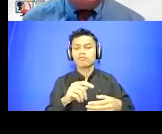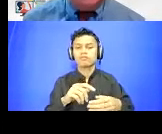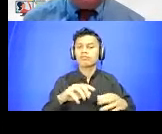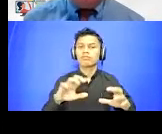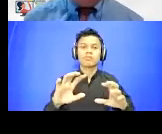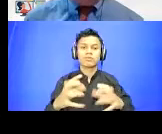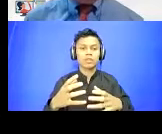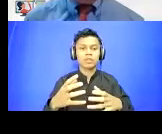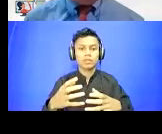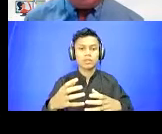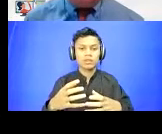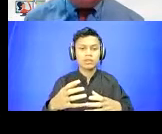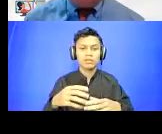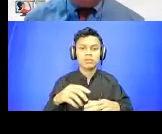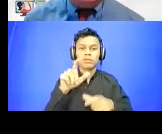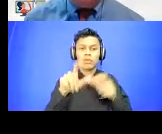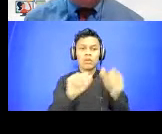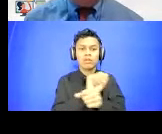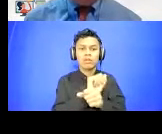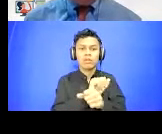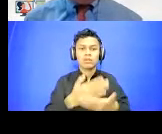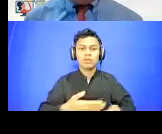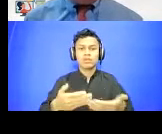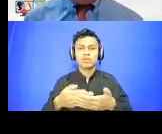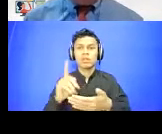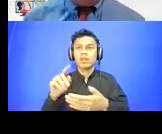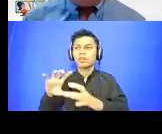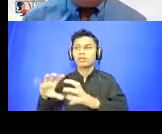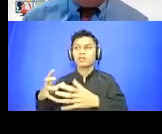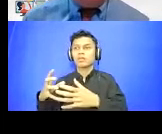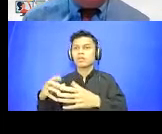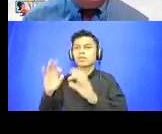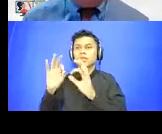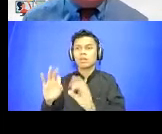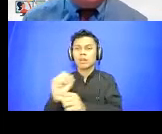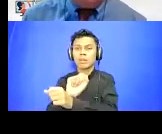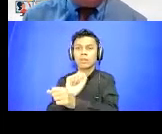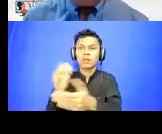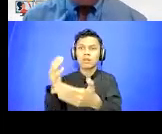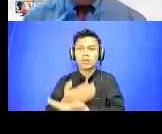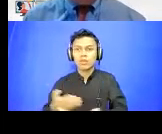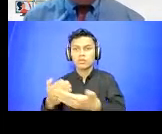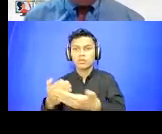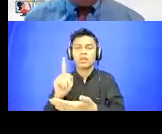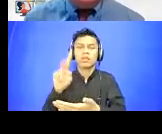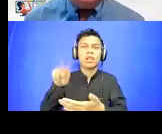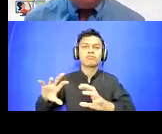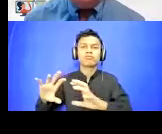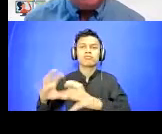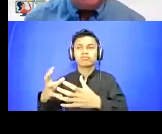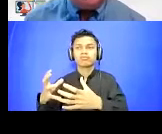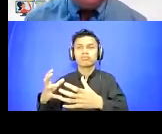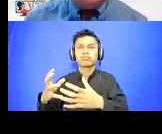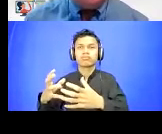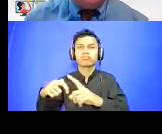Work Education that oversees social work education, and then another organization called the Clinical Social Work Association.